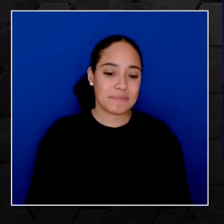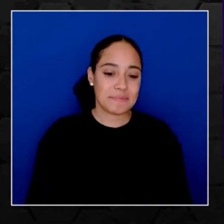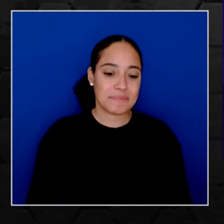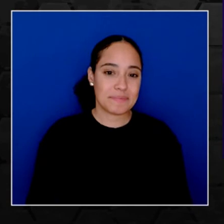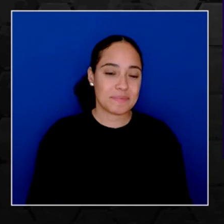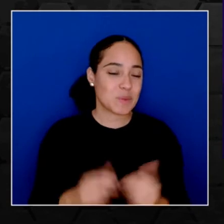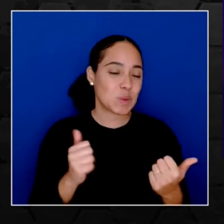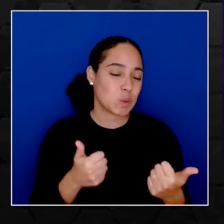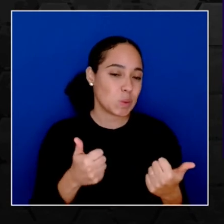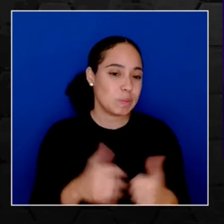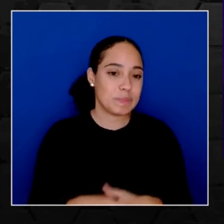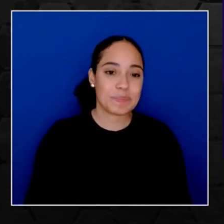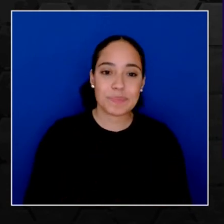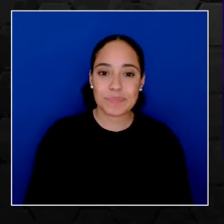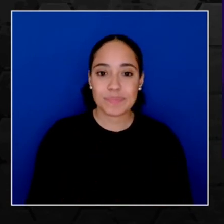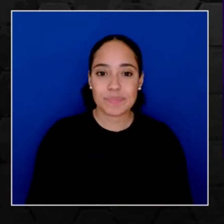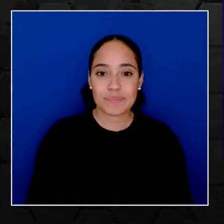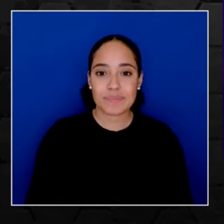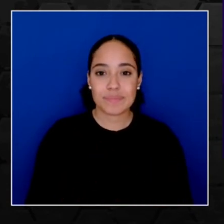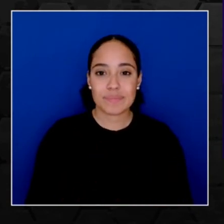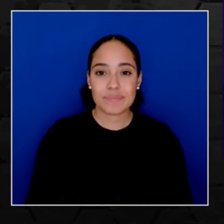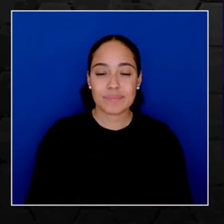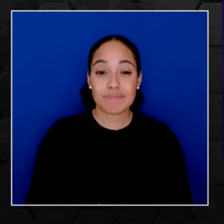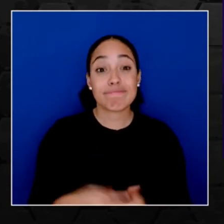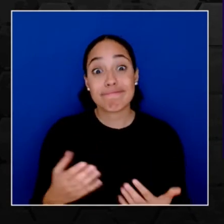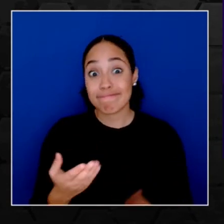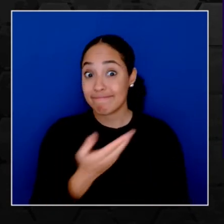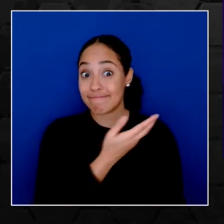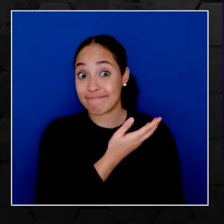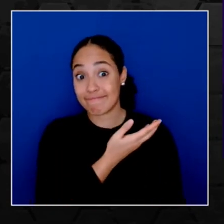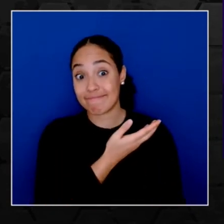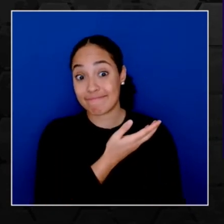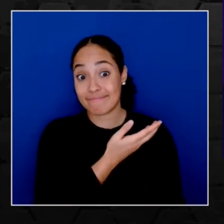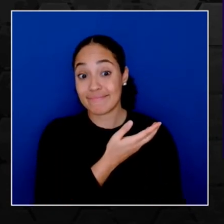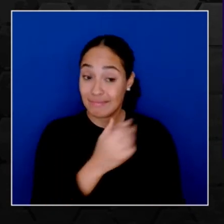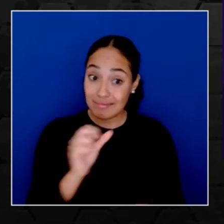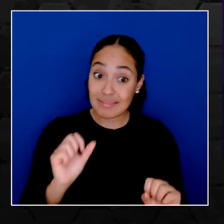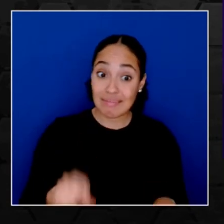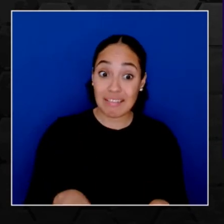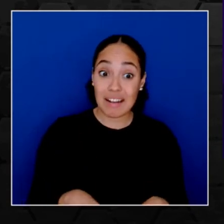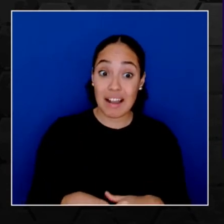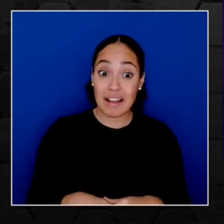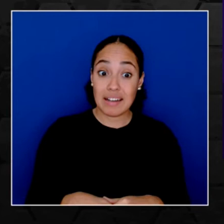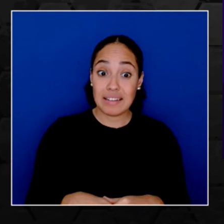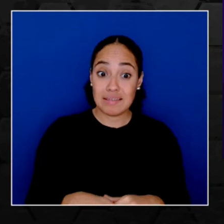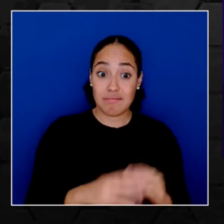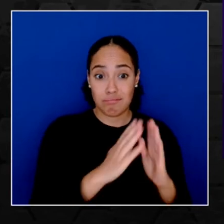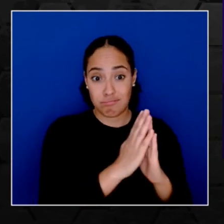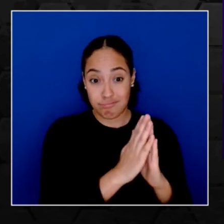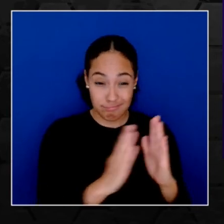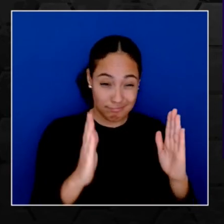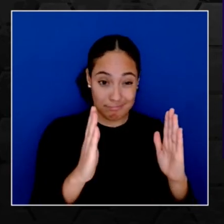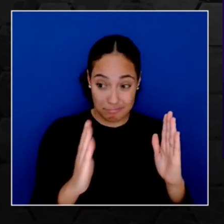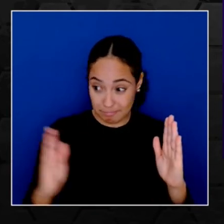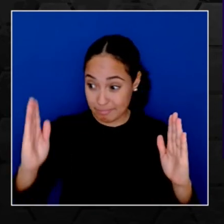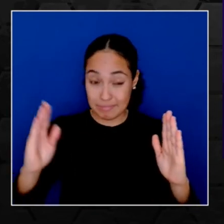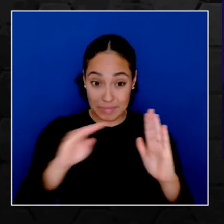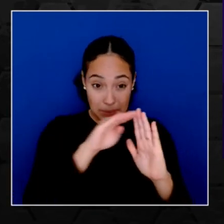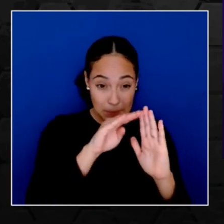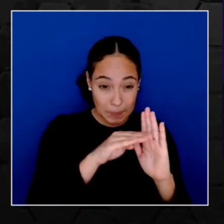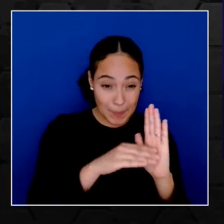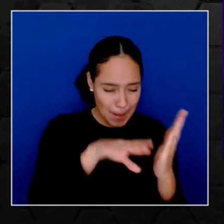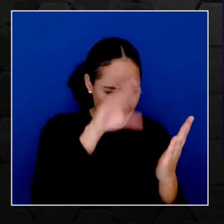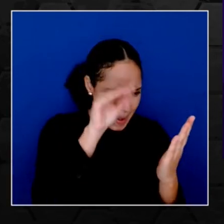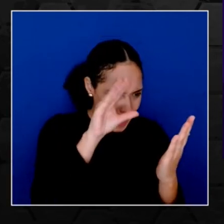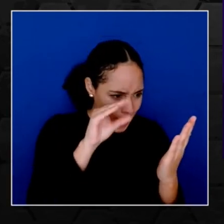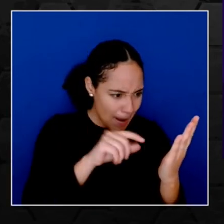So this is the thing that you can just go to this challenge, and you can complete learning book, because again, learning a model by focusing on learn